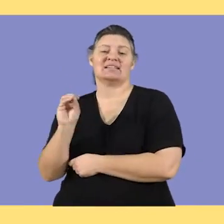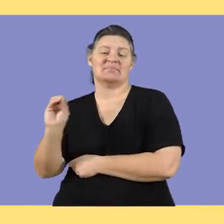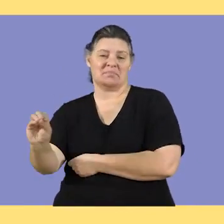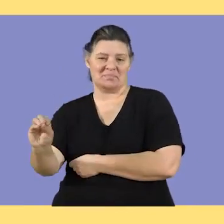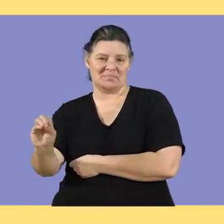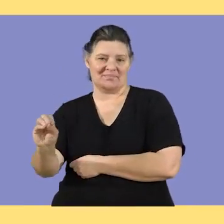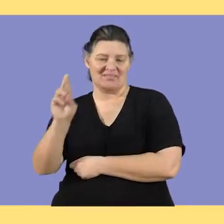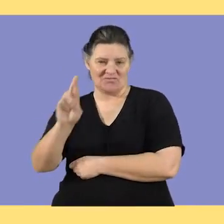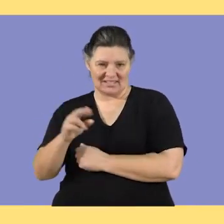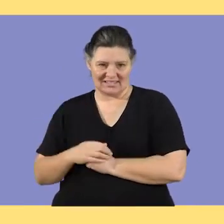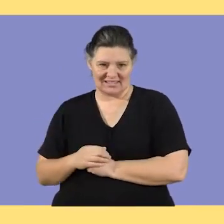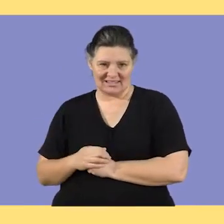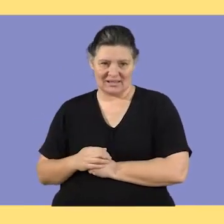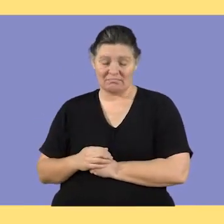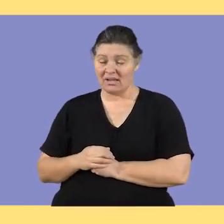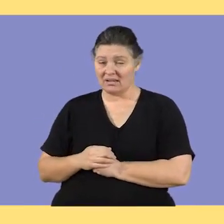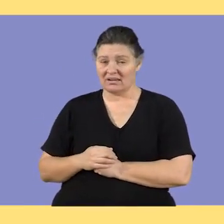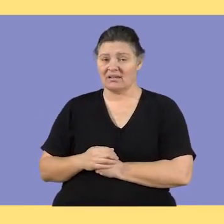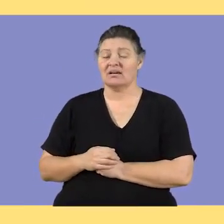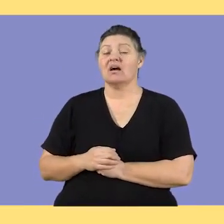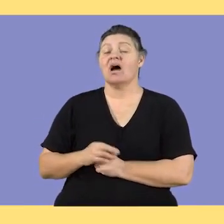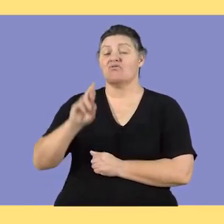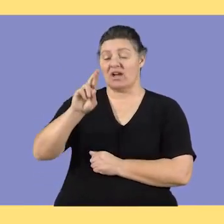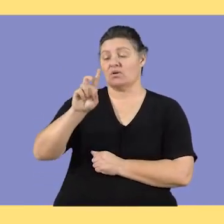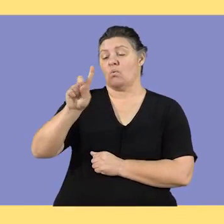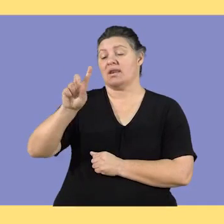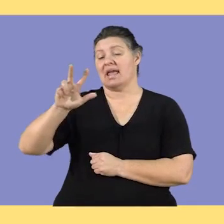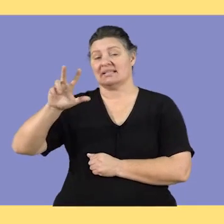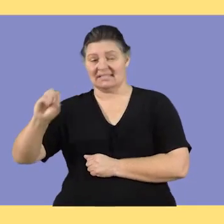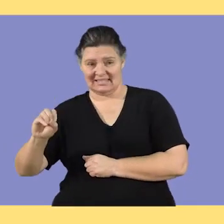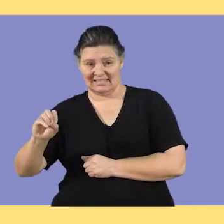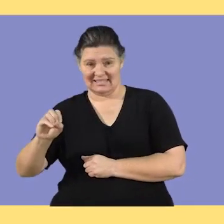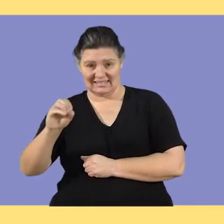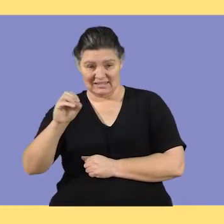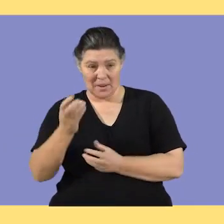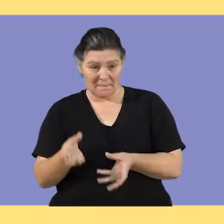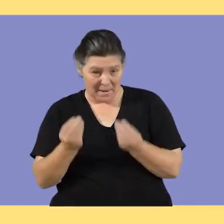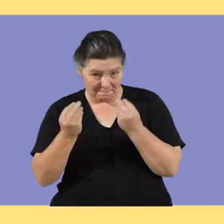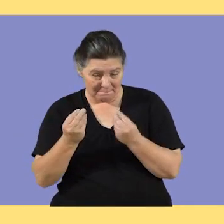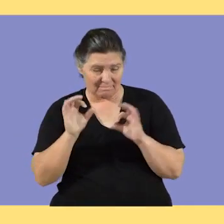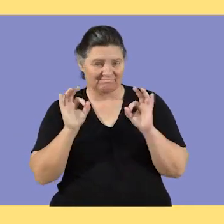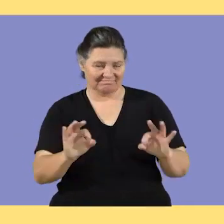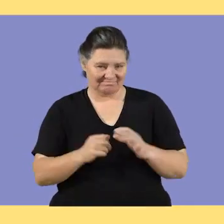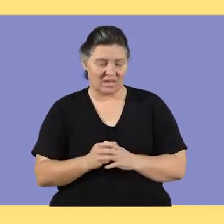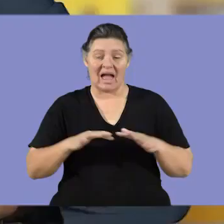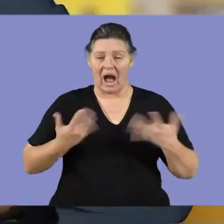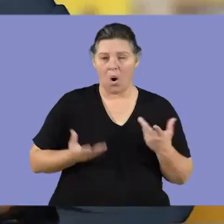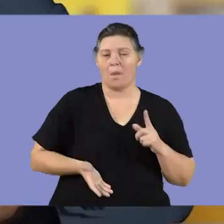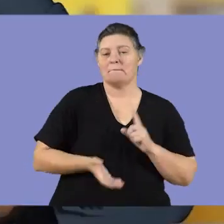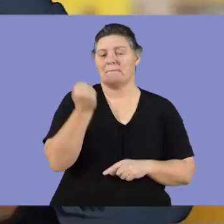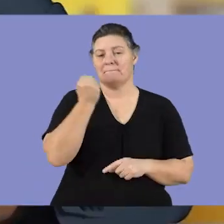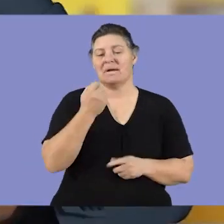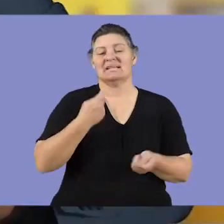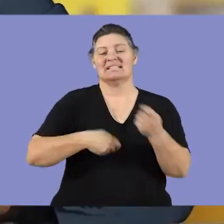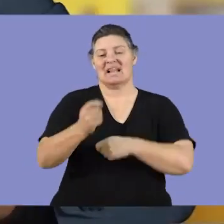selling price in rands, which is 180. The moment you get that, yes, you are sorted. This is how you get your